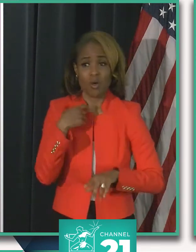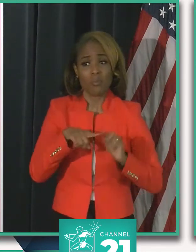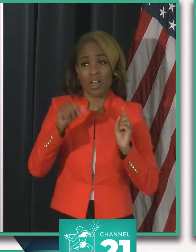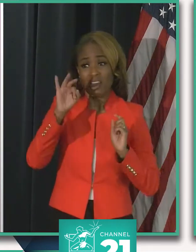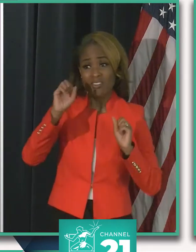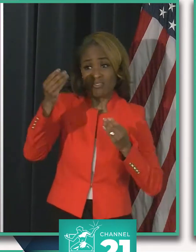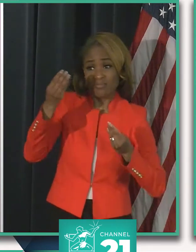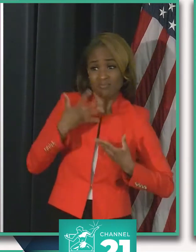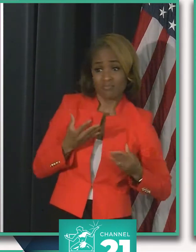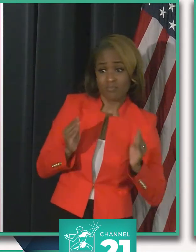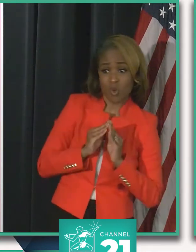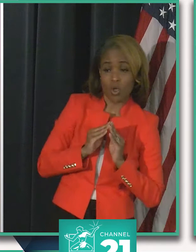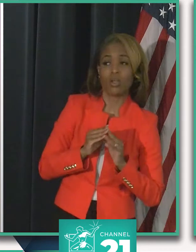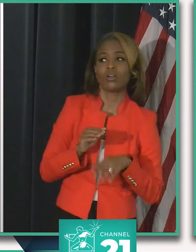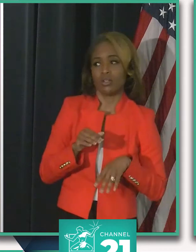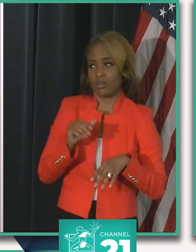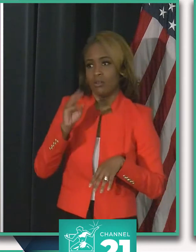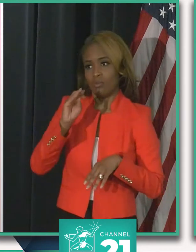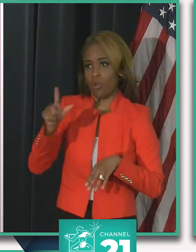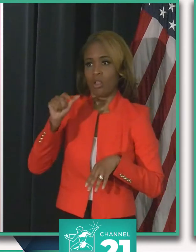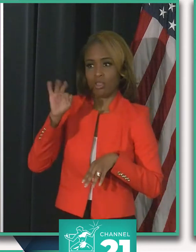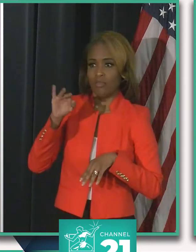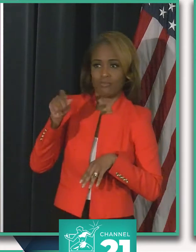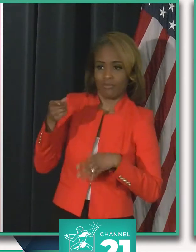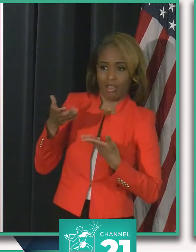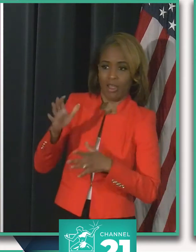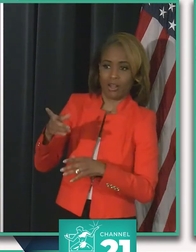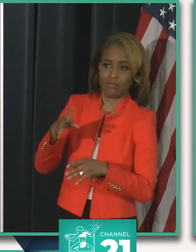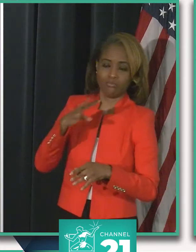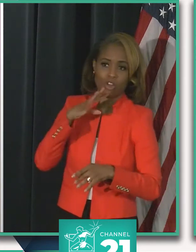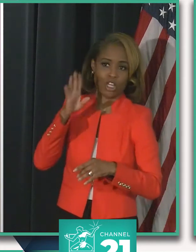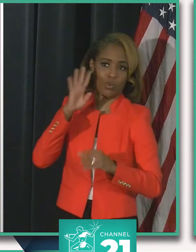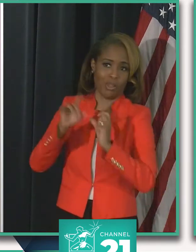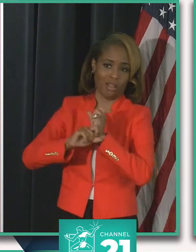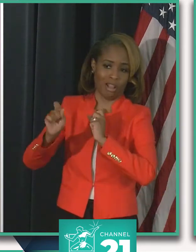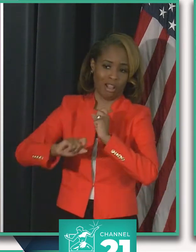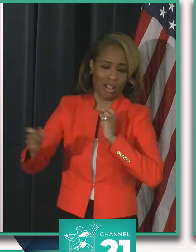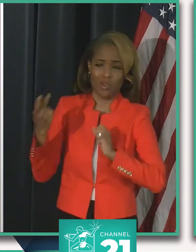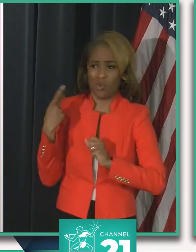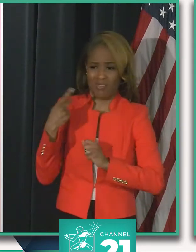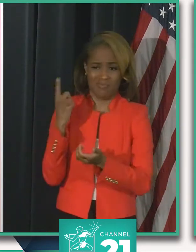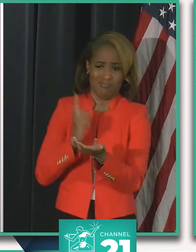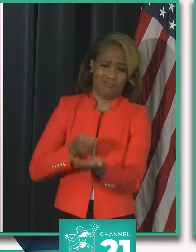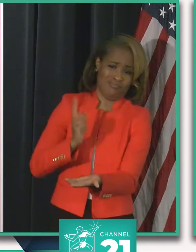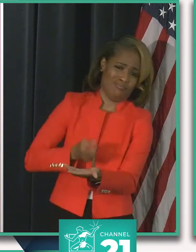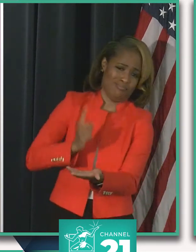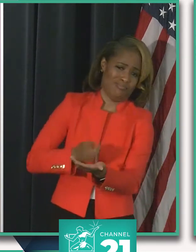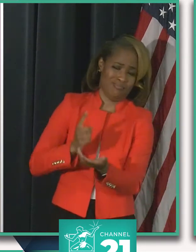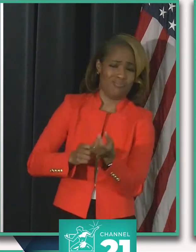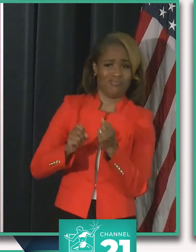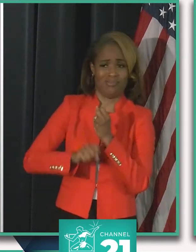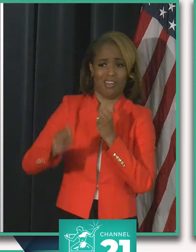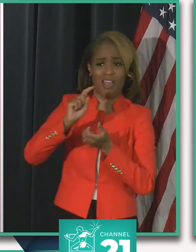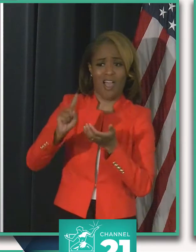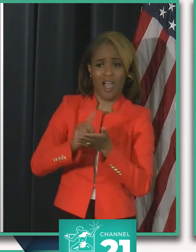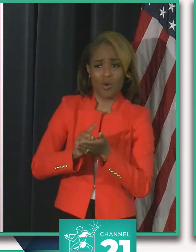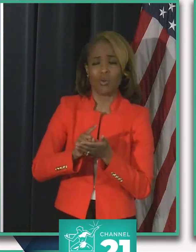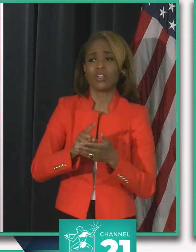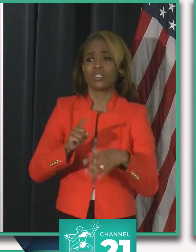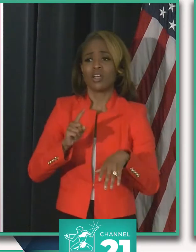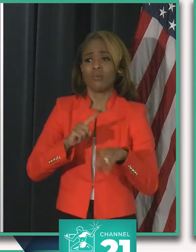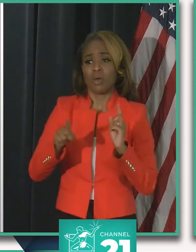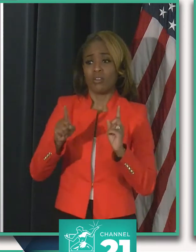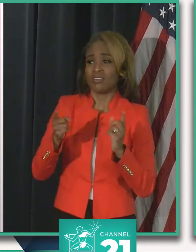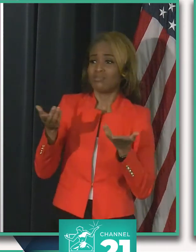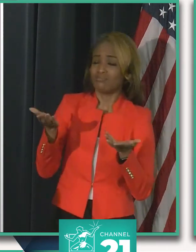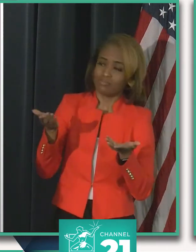you get the chief started on this subject, he'll talk for a while. We've probably spent hours, I've spent with him, and I know he spent many more. But chief, why don't you talk in